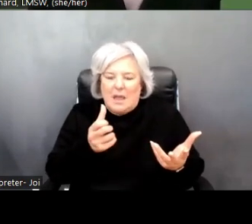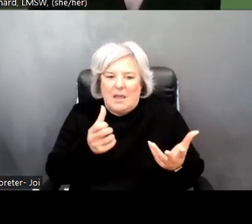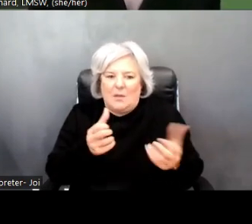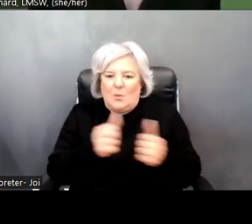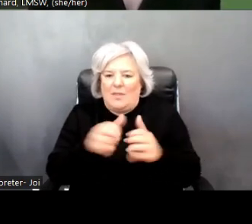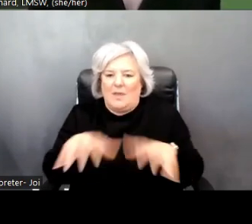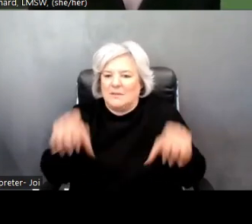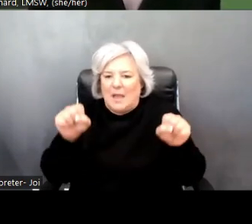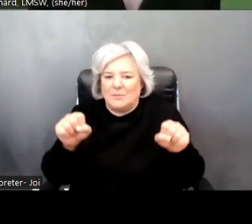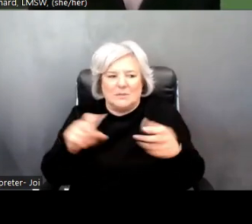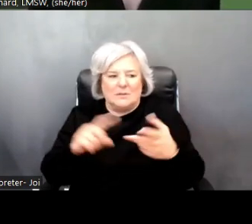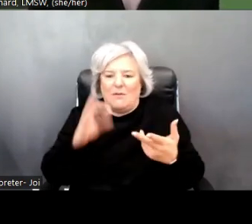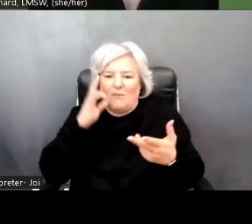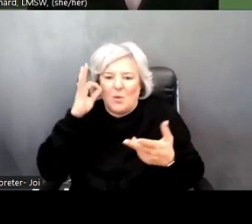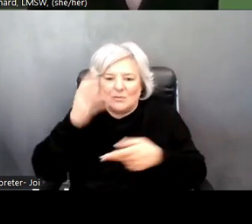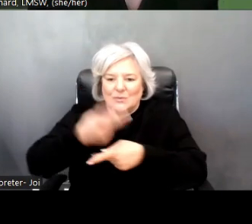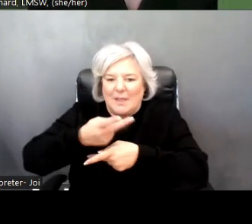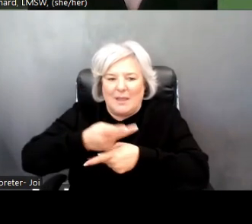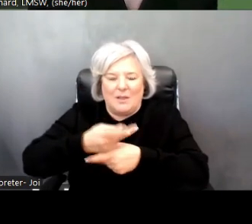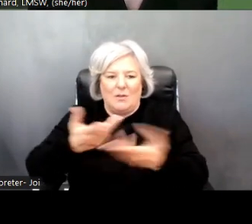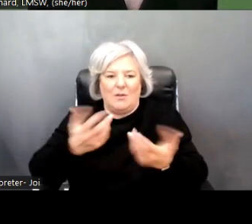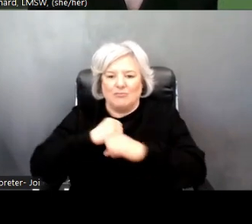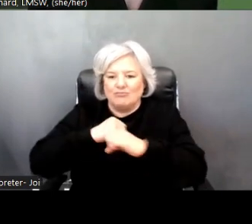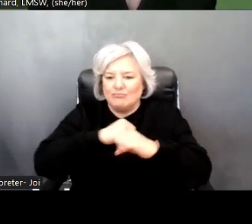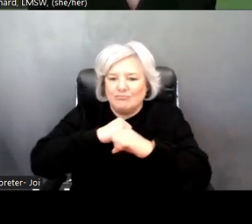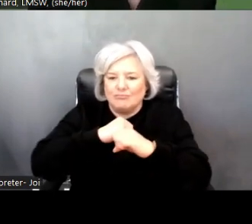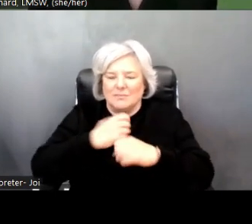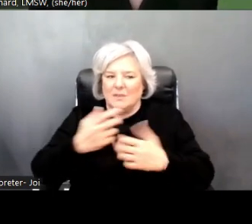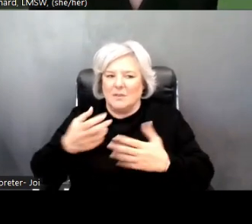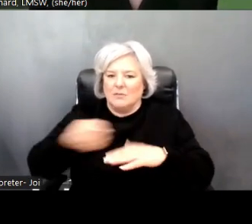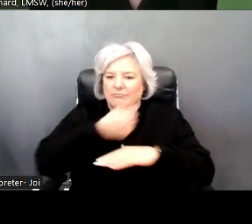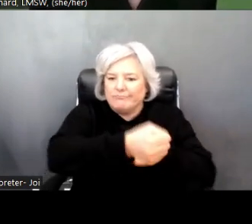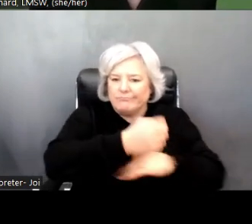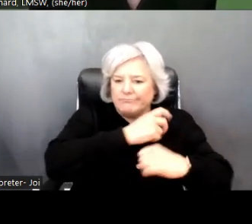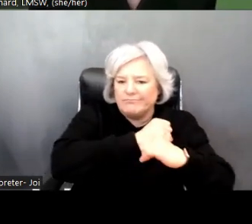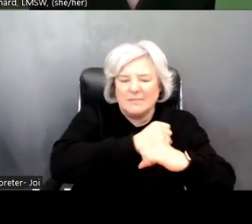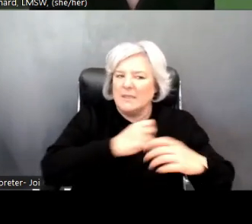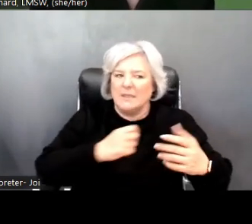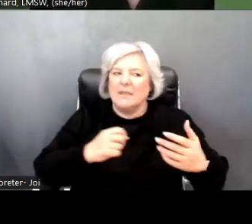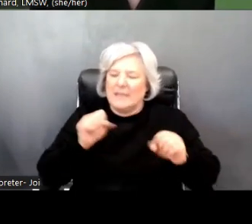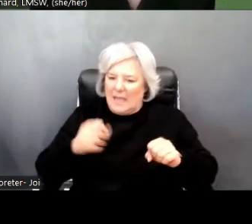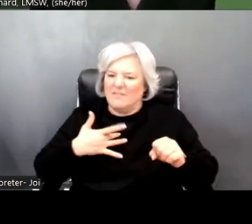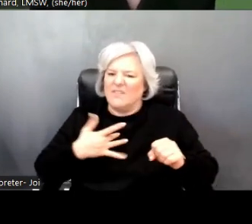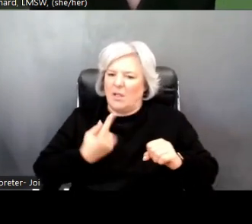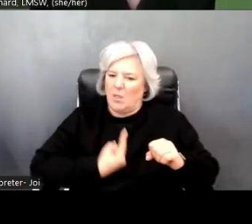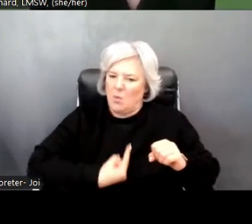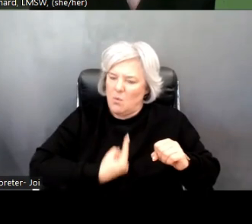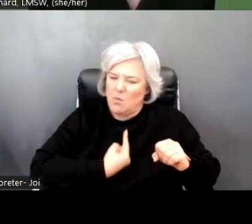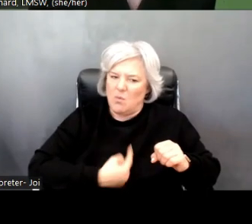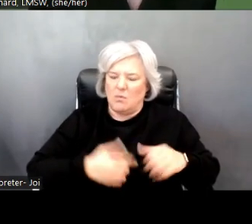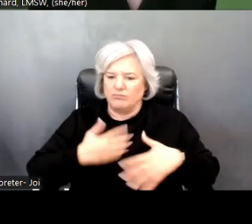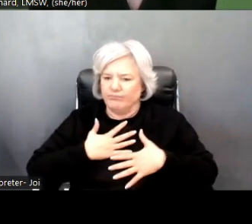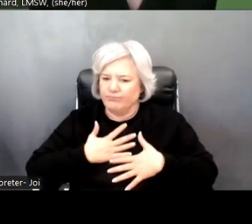in foster care, in guardianship, and kinship placements. It can lead to feelings of isolation,